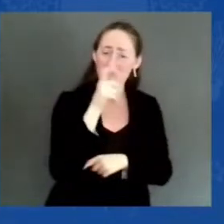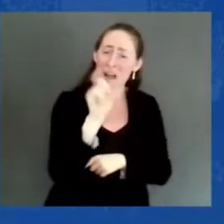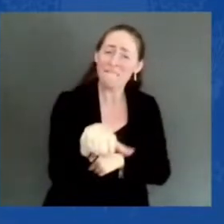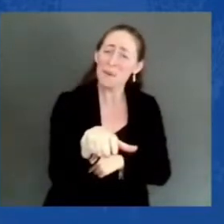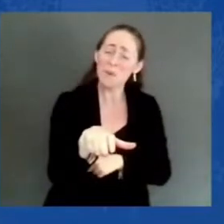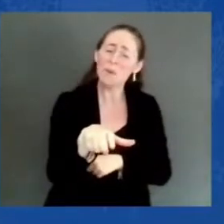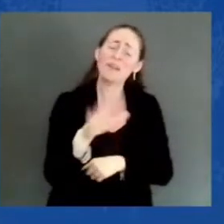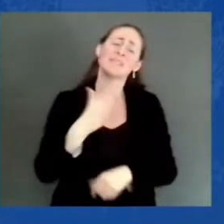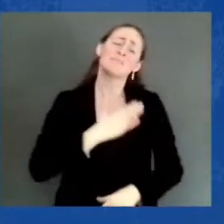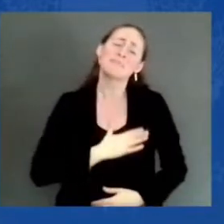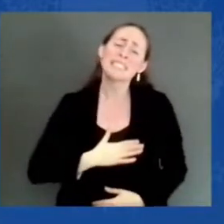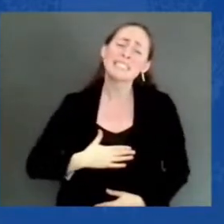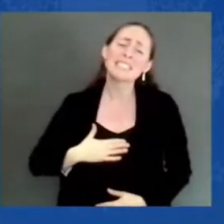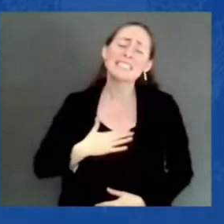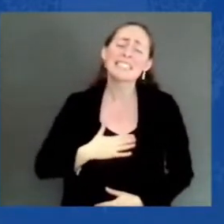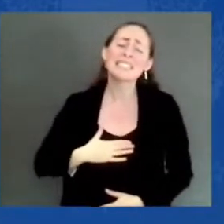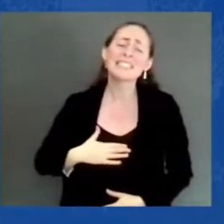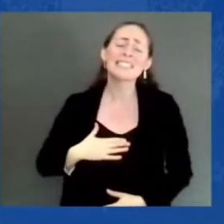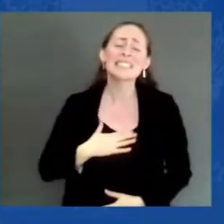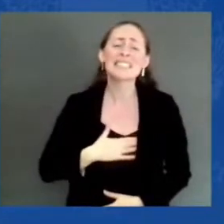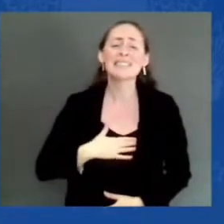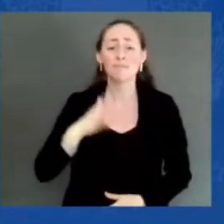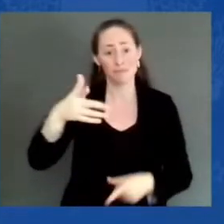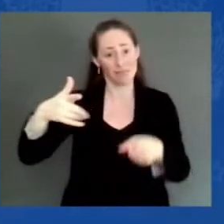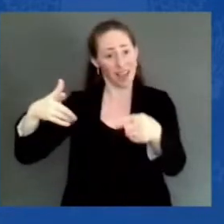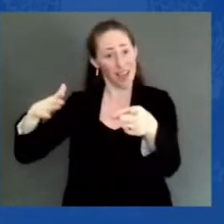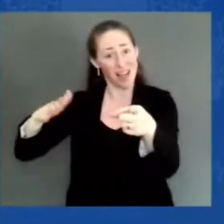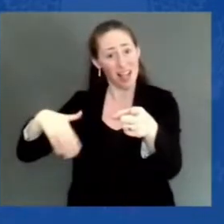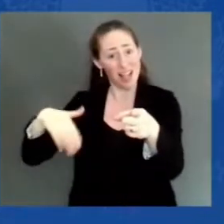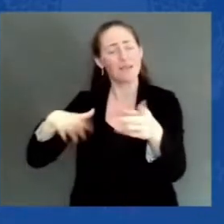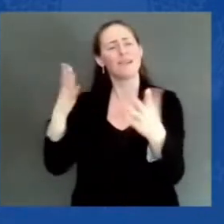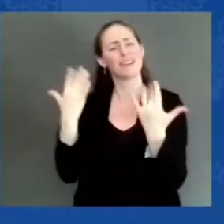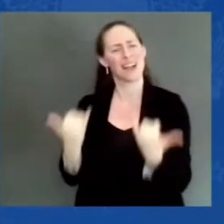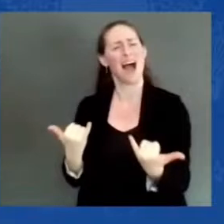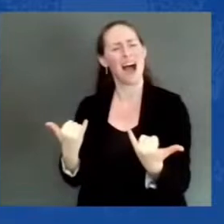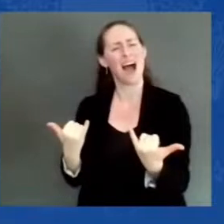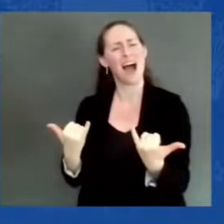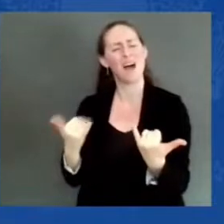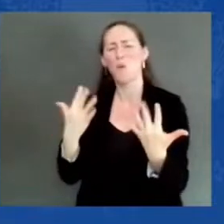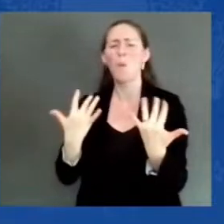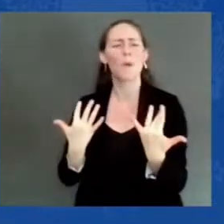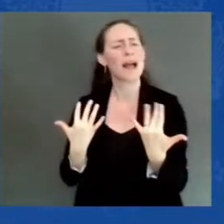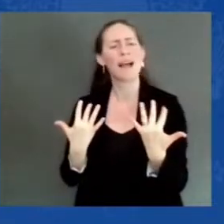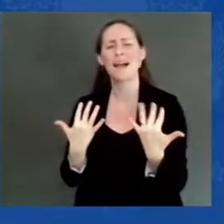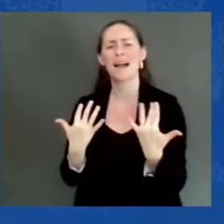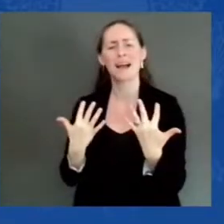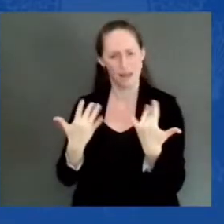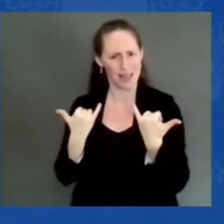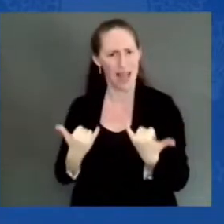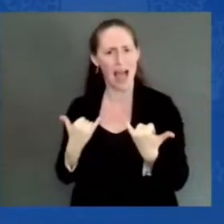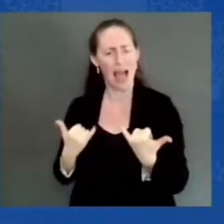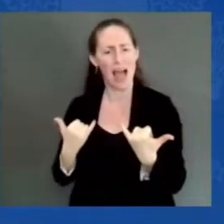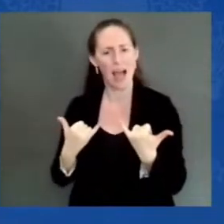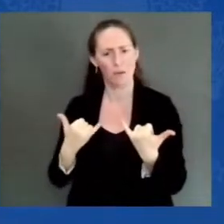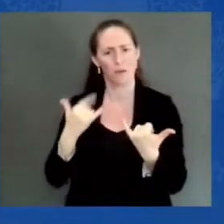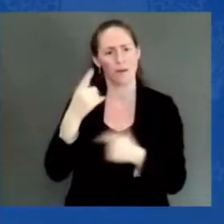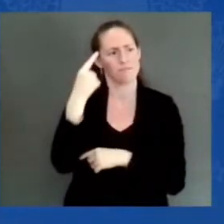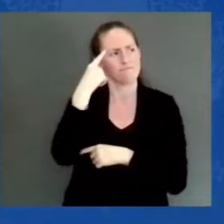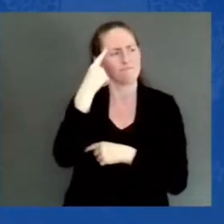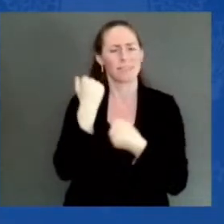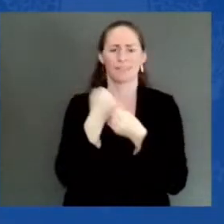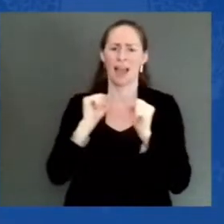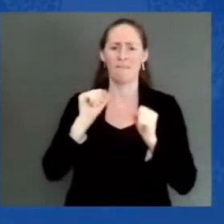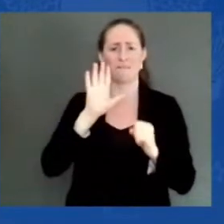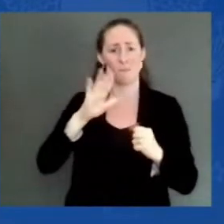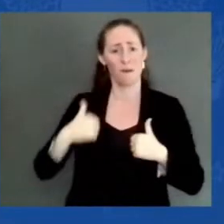haven't gotten vaccinated, do it now. Do it now. It could save your life, and it could save the lives of those you